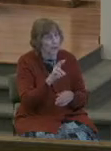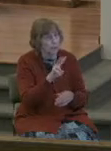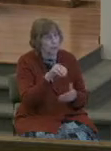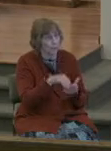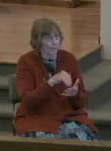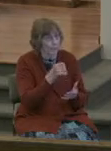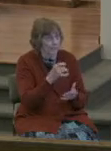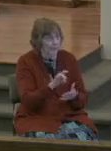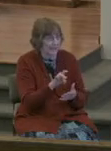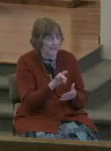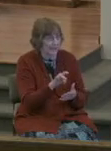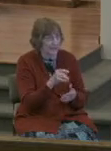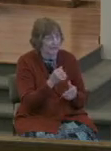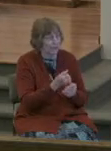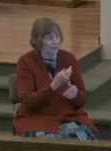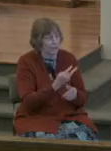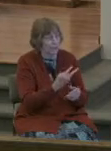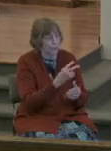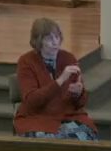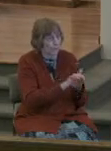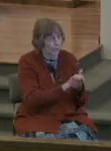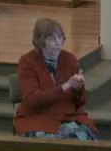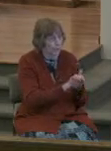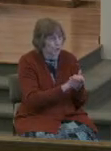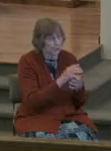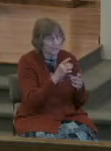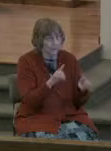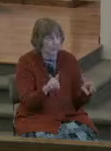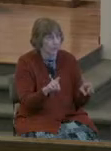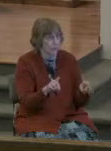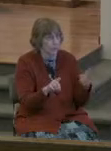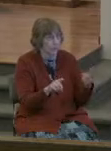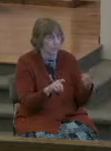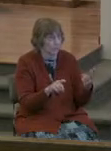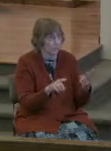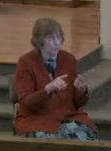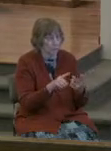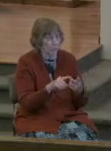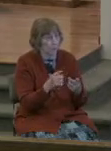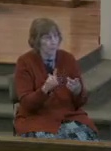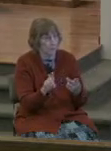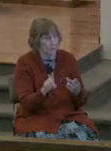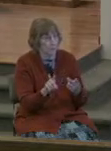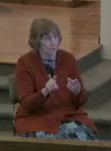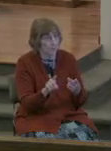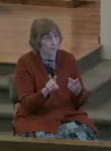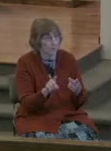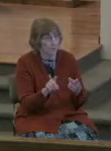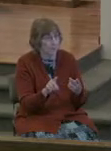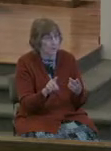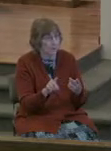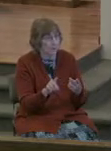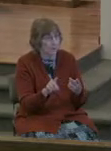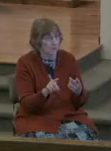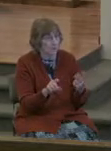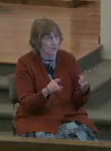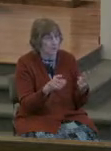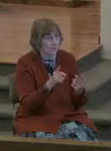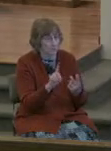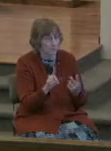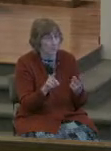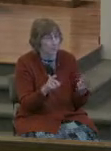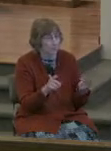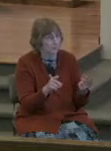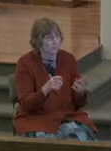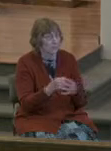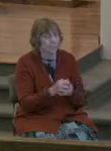2018, for every two marriages, there was one divorce. Our families are attacked. The devil, the world,